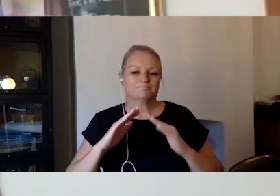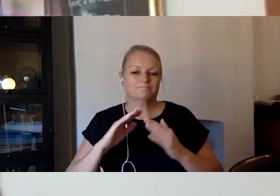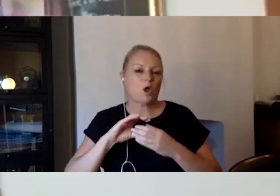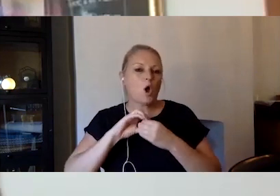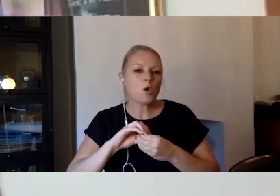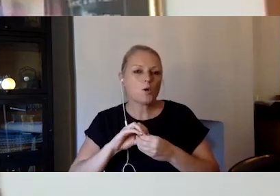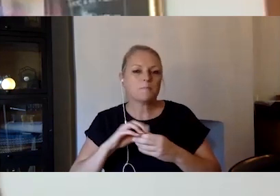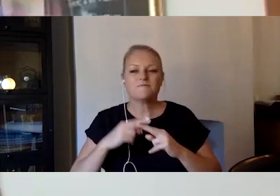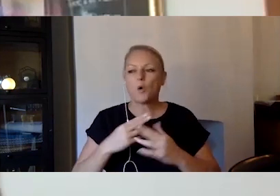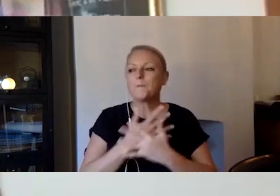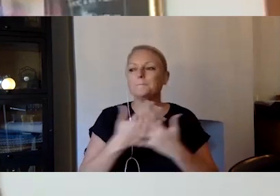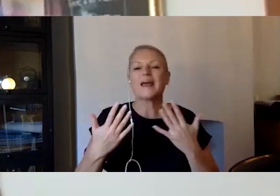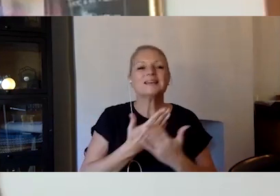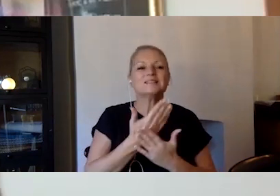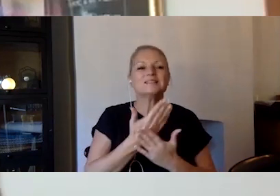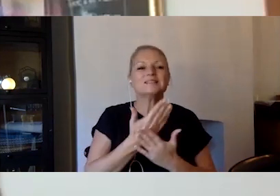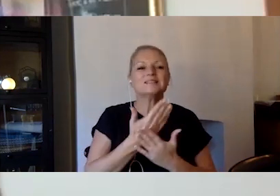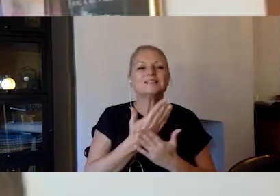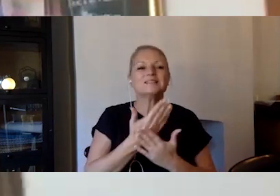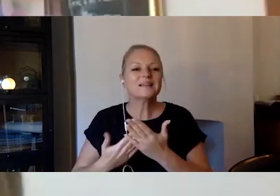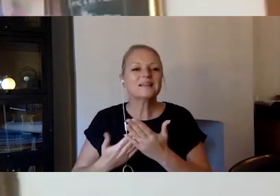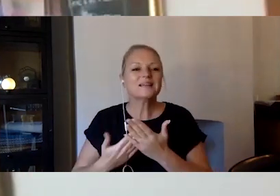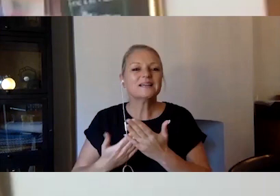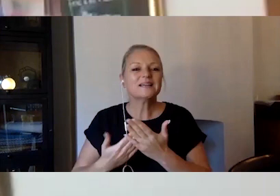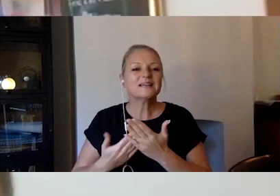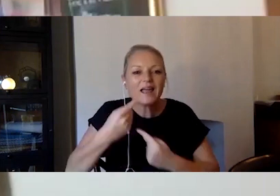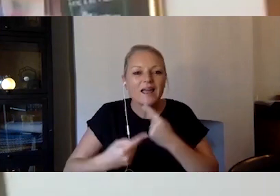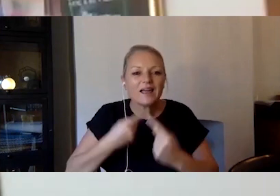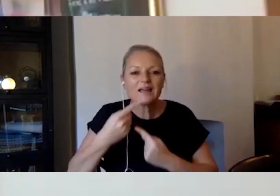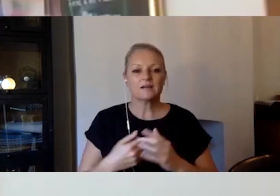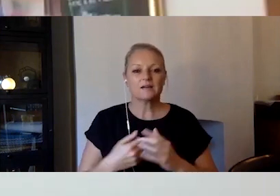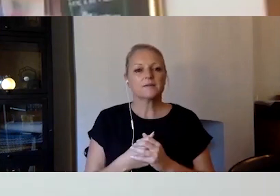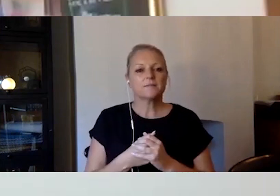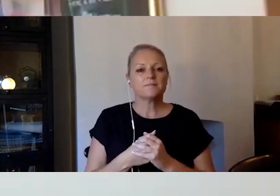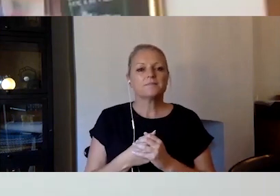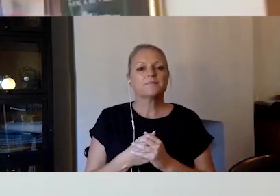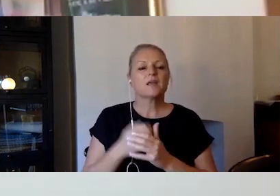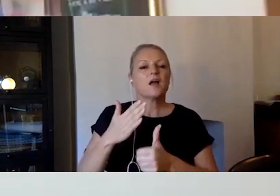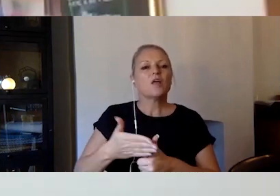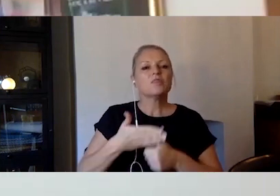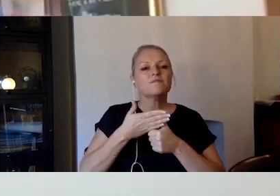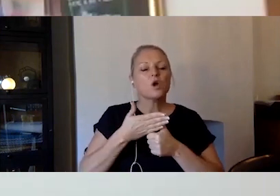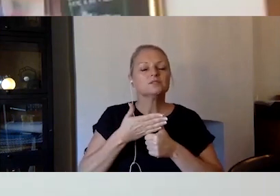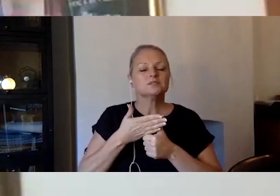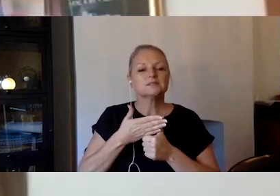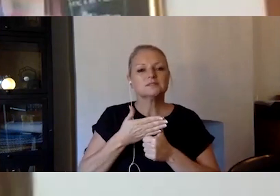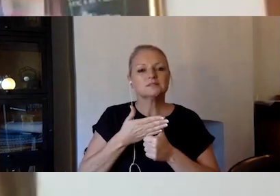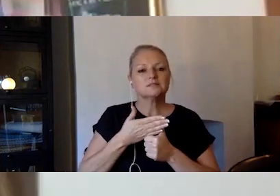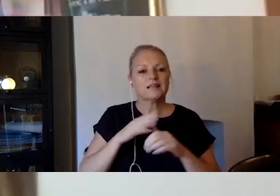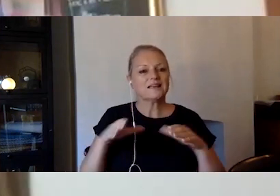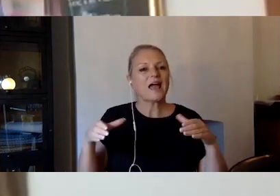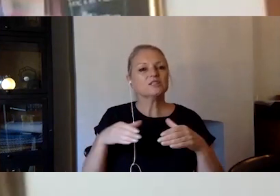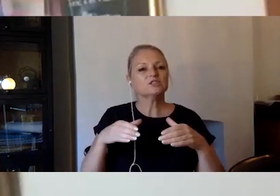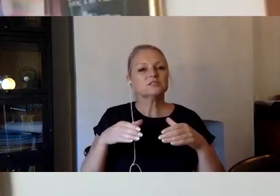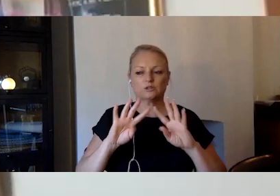like to actually give a shout out to the other Australia Council session that's on this afternoon, the First Nations Roundtable for Arts and Creative Independence